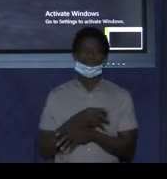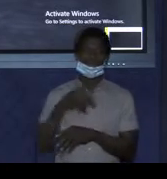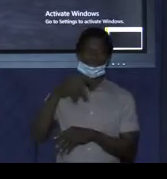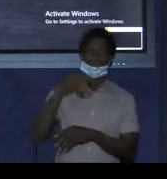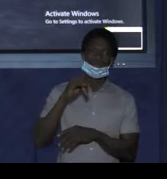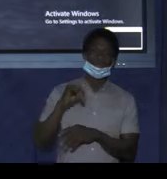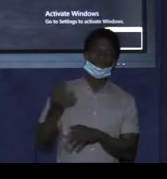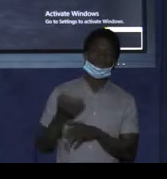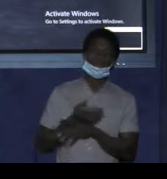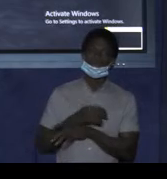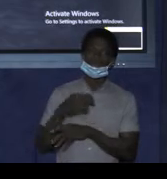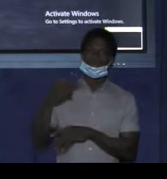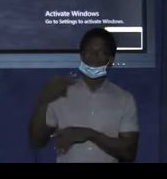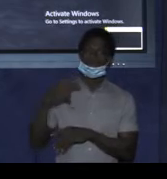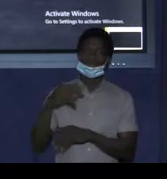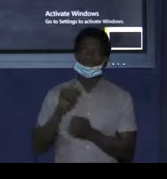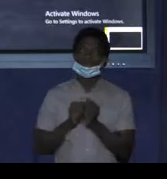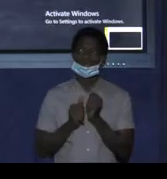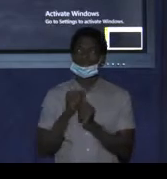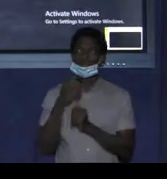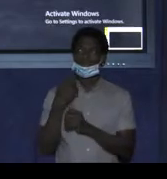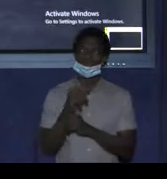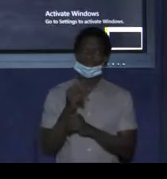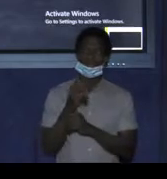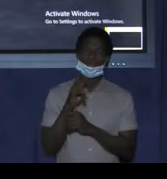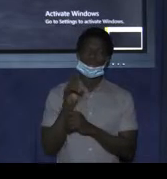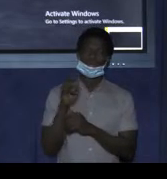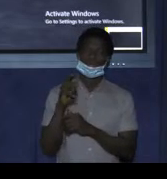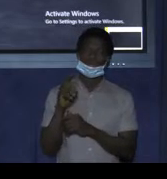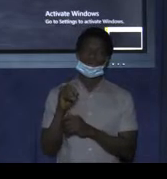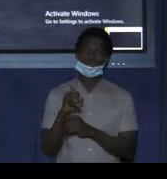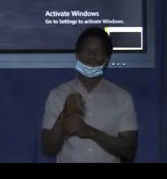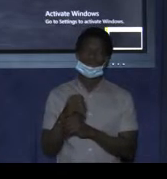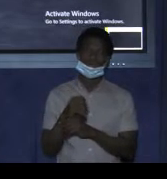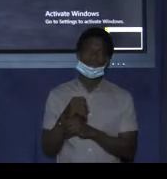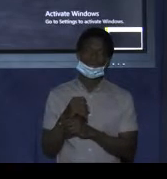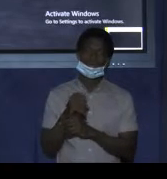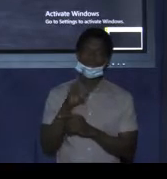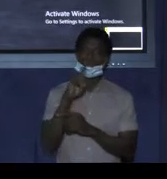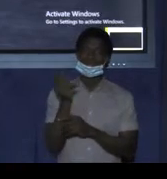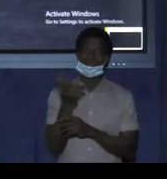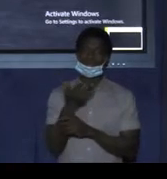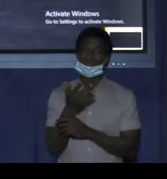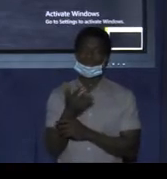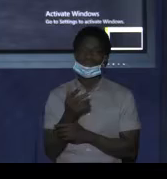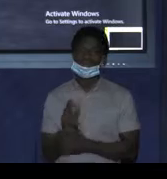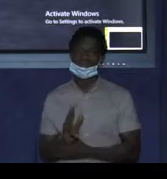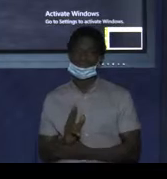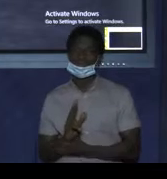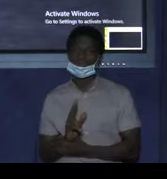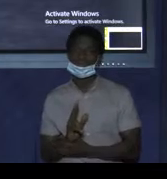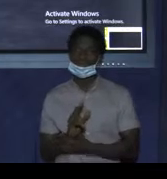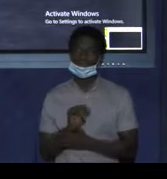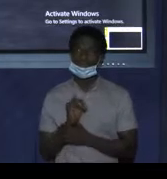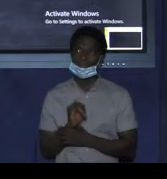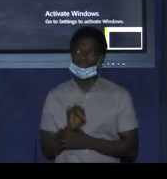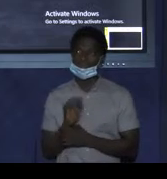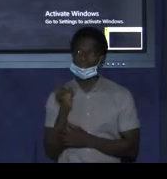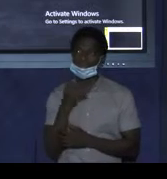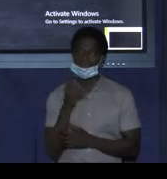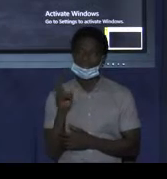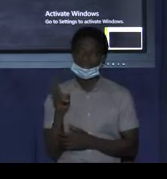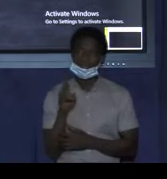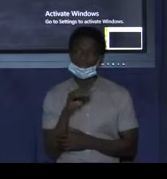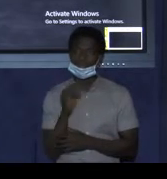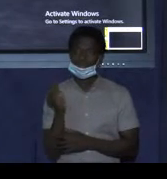squared times h, which is the volume of the cylinder. So substituting these values, one-third is one-third, pi